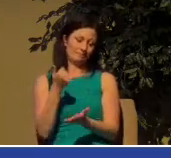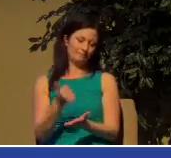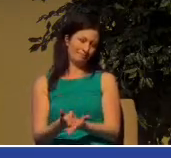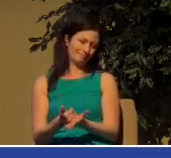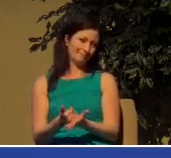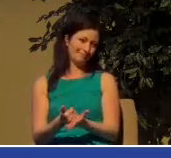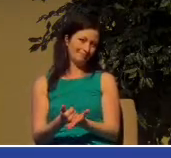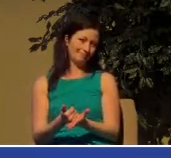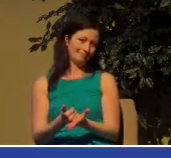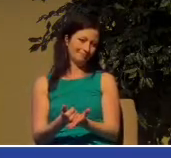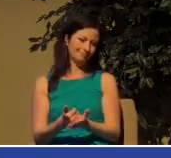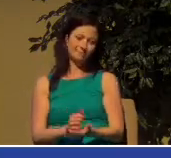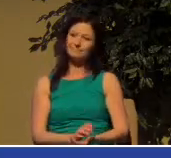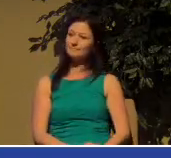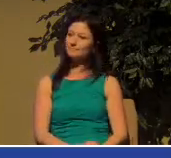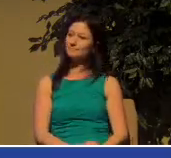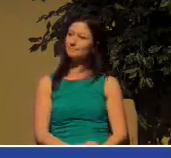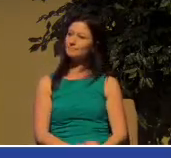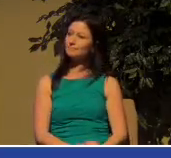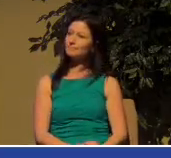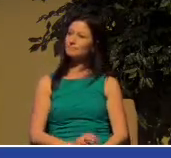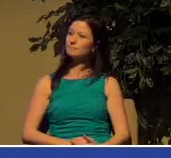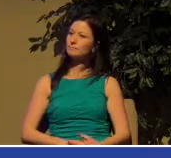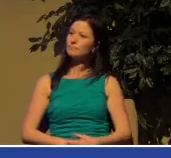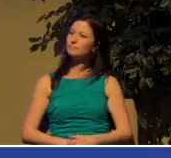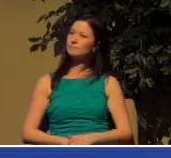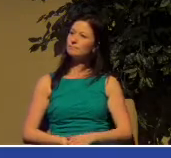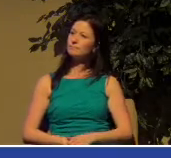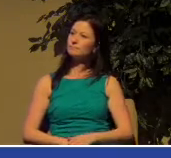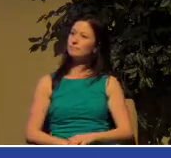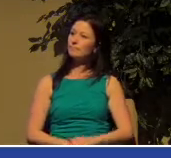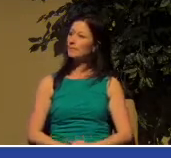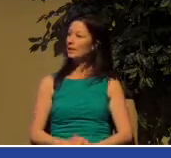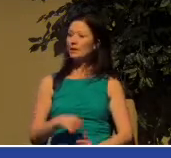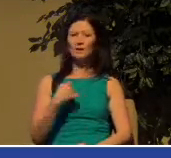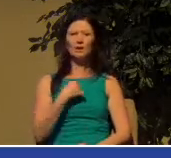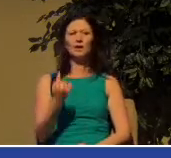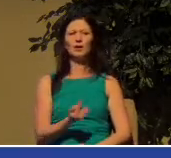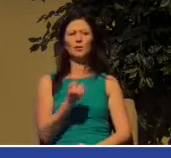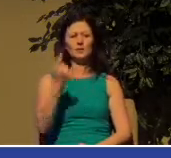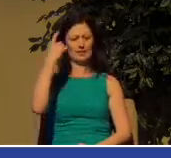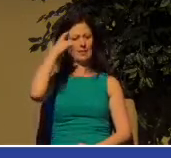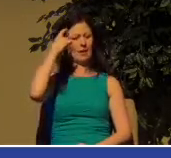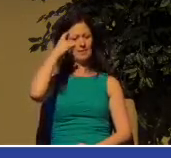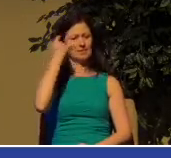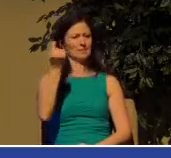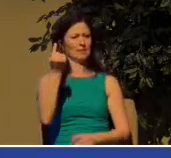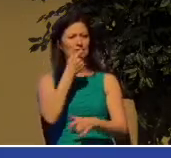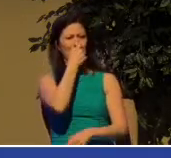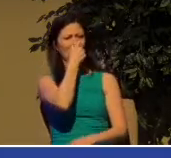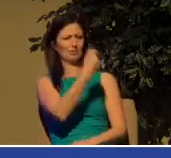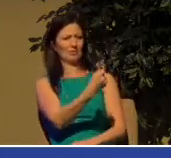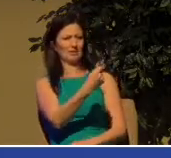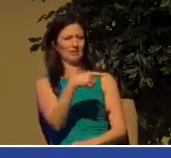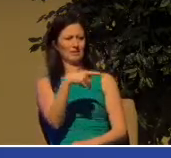I've always thought that one of the intriguing elements of the Palm Sunday story